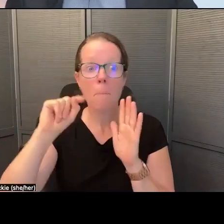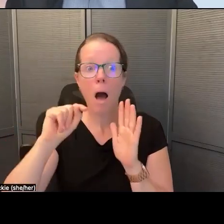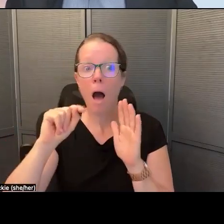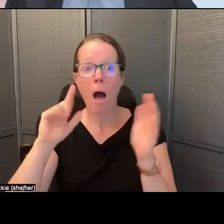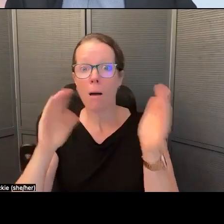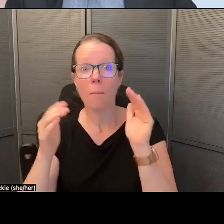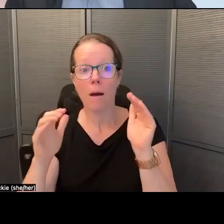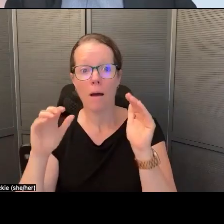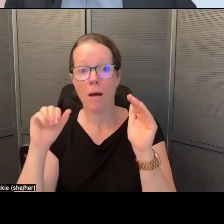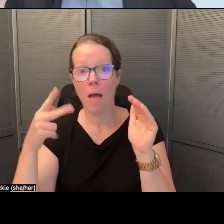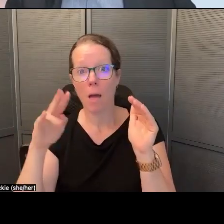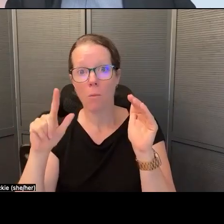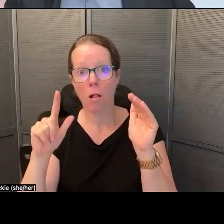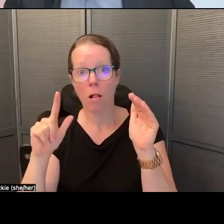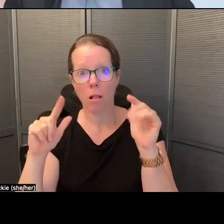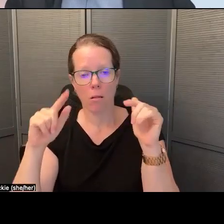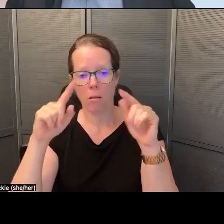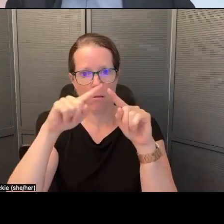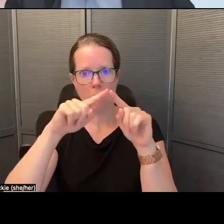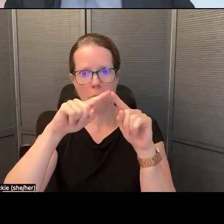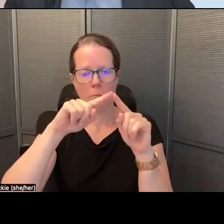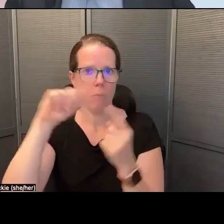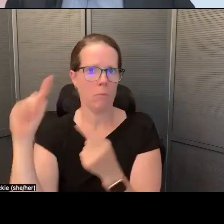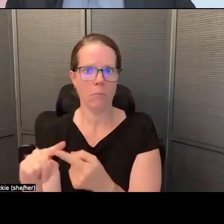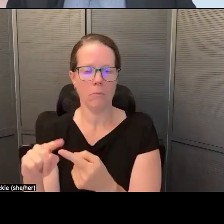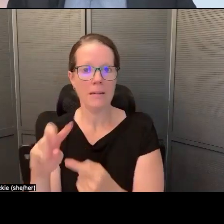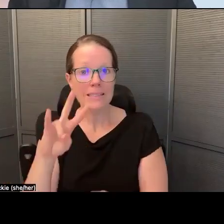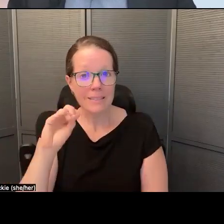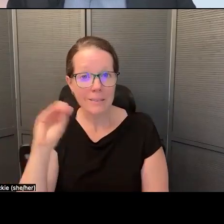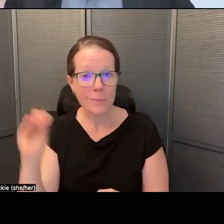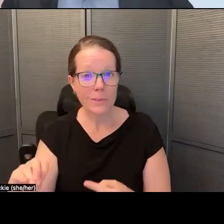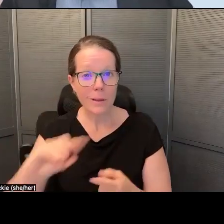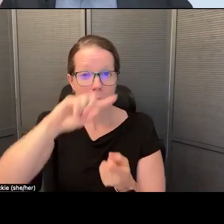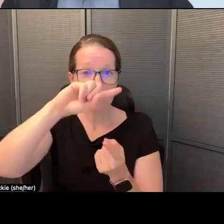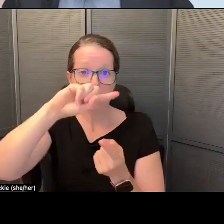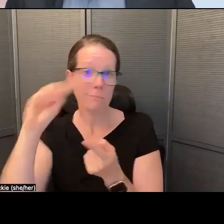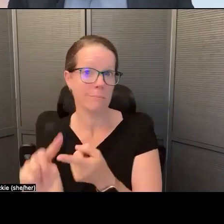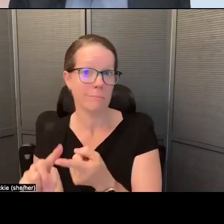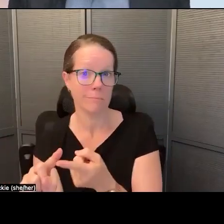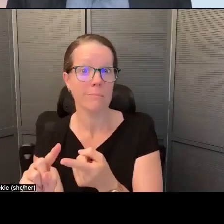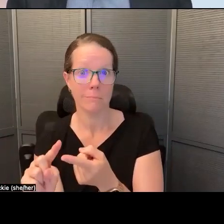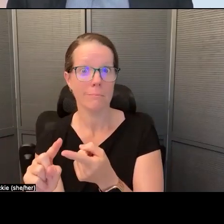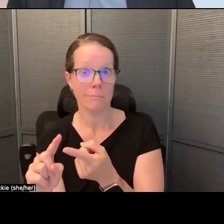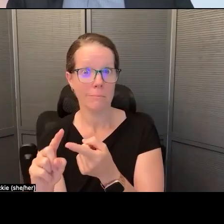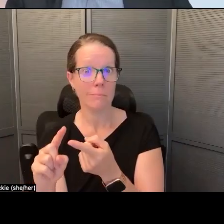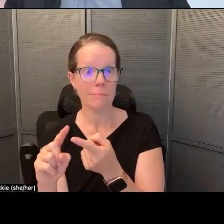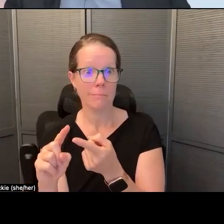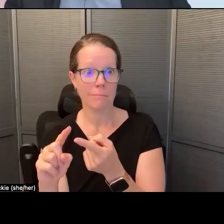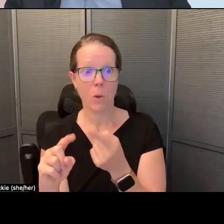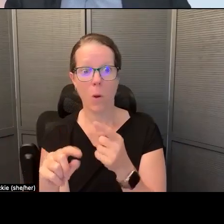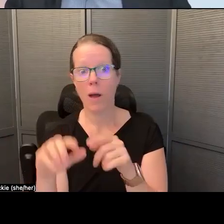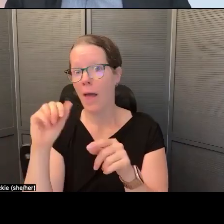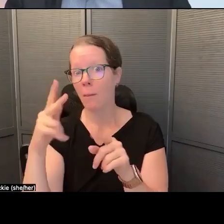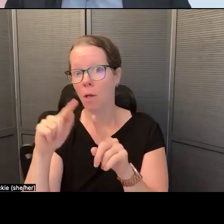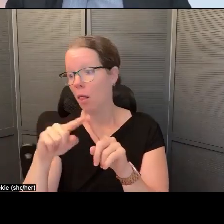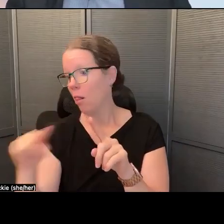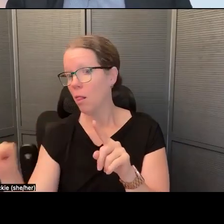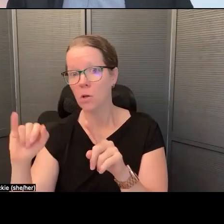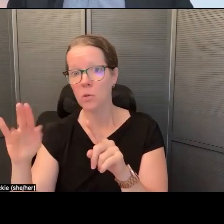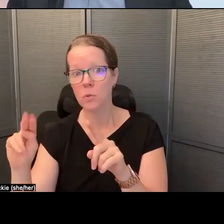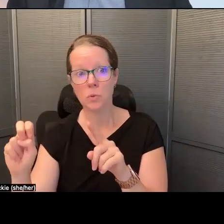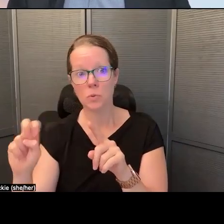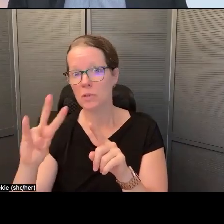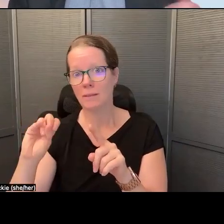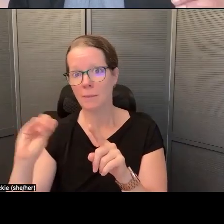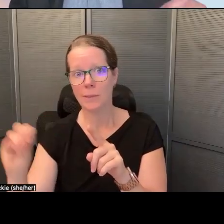you see a strong decrease, 70% decrease from April to June similar trend if we were to compare to February. So